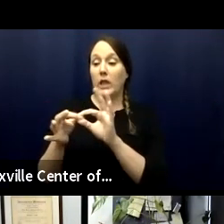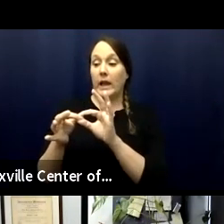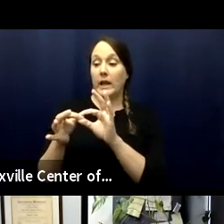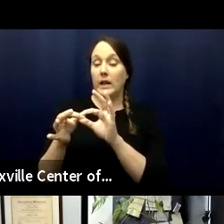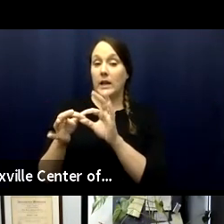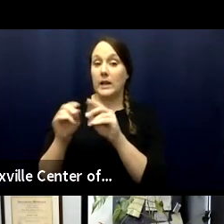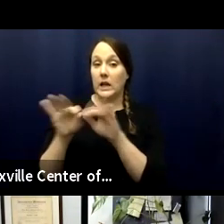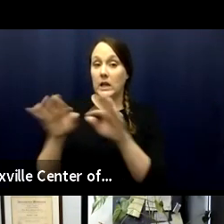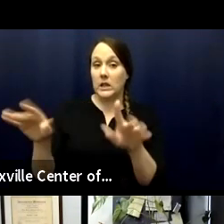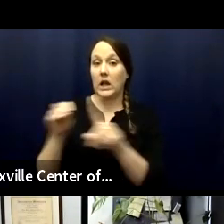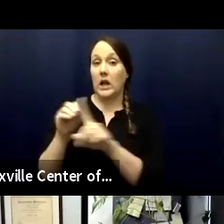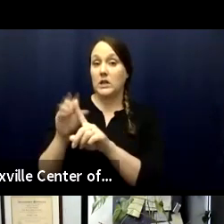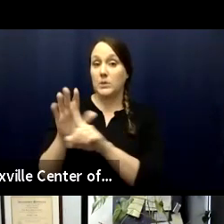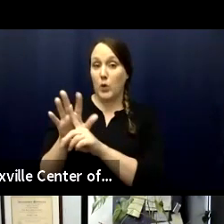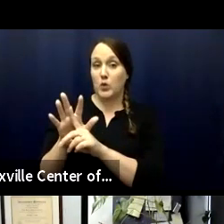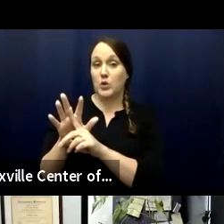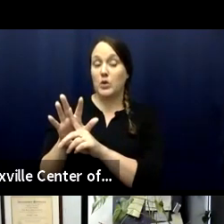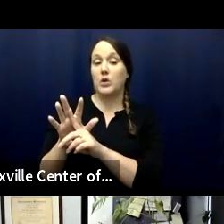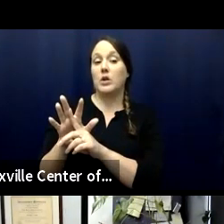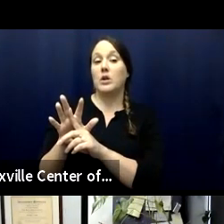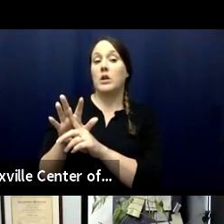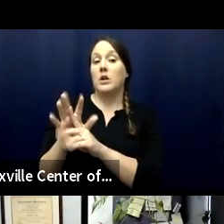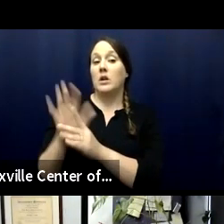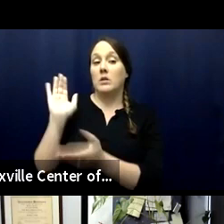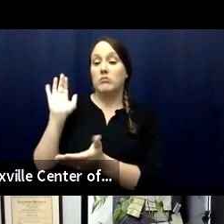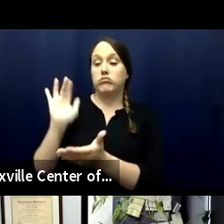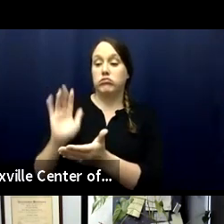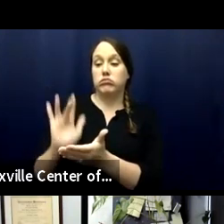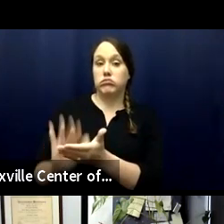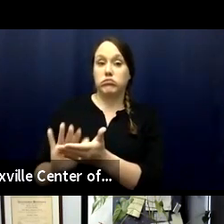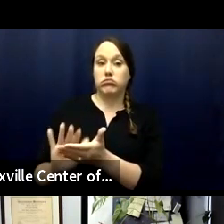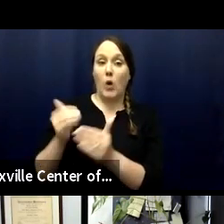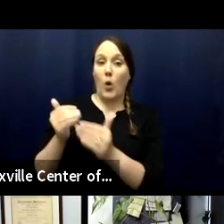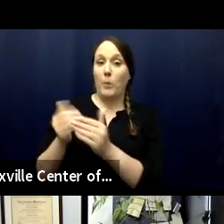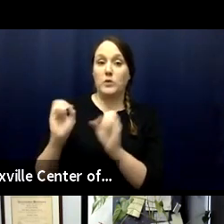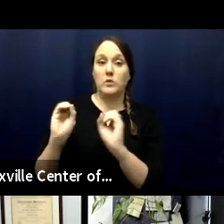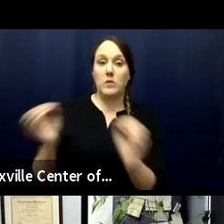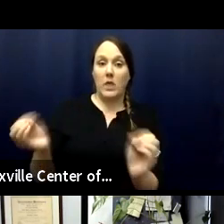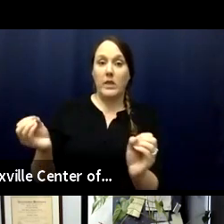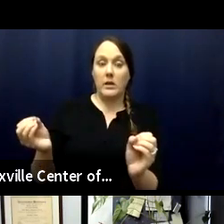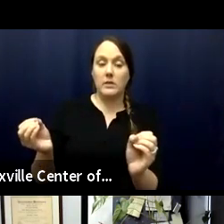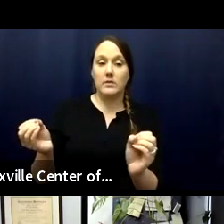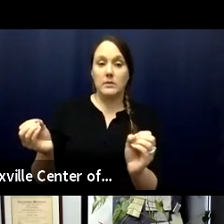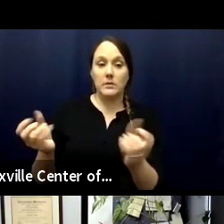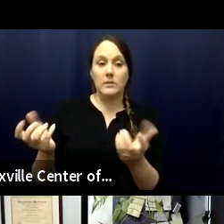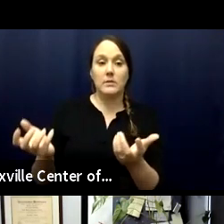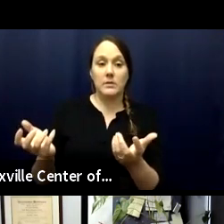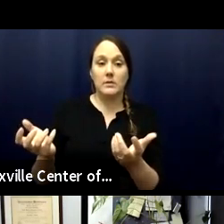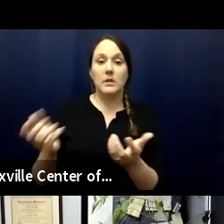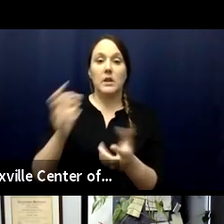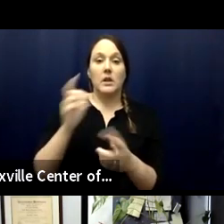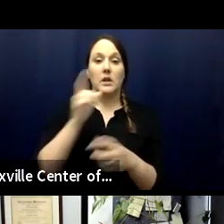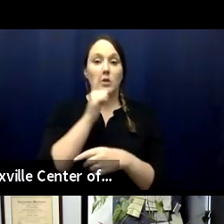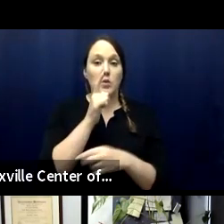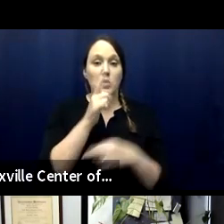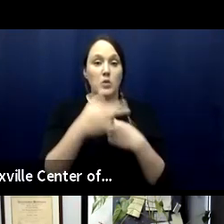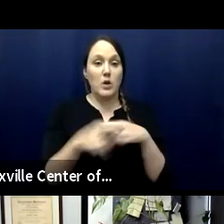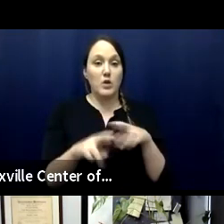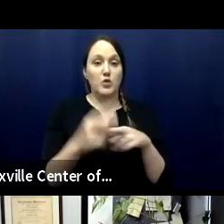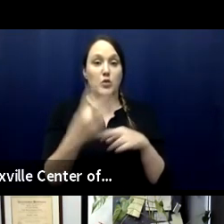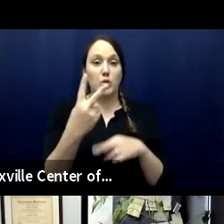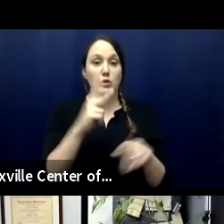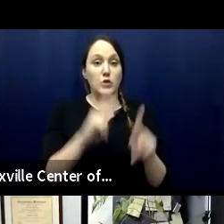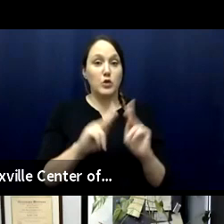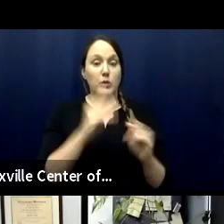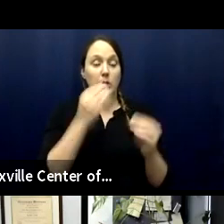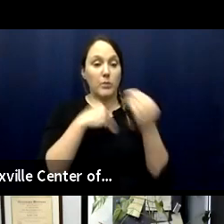transmission exposure went down to virtually nothing, other than in a lunch room where two people were eating together, which we've